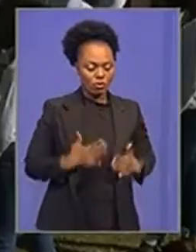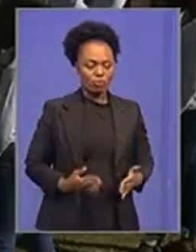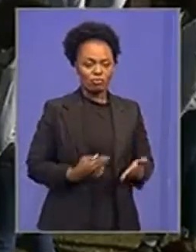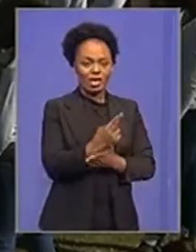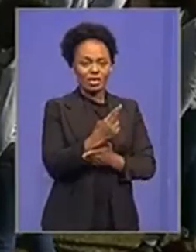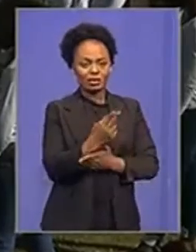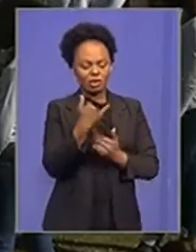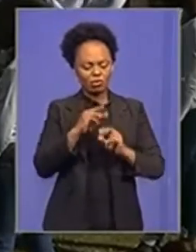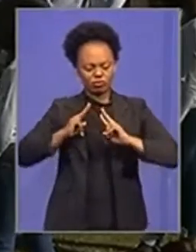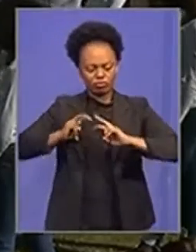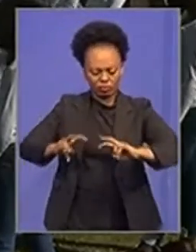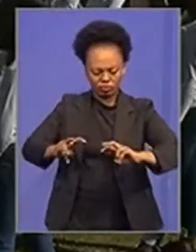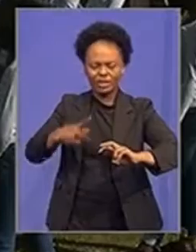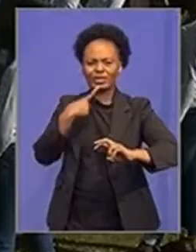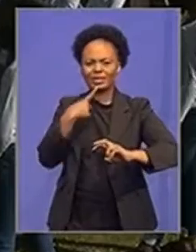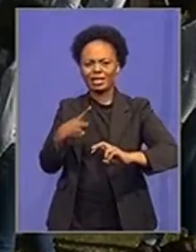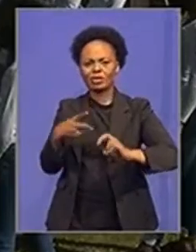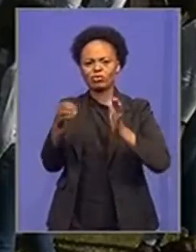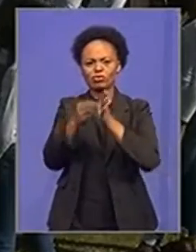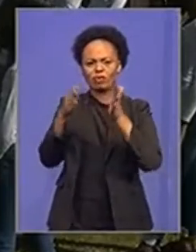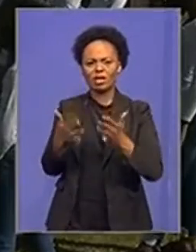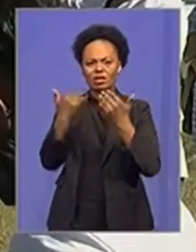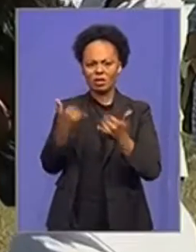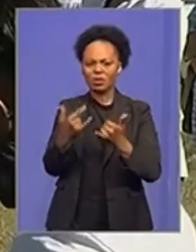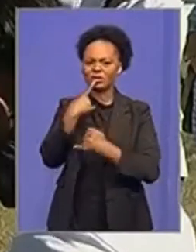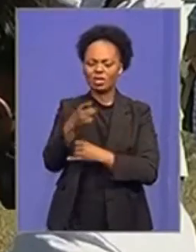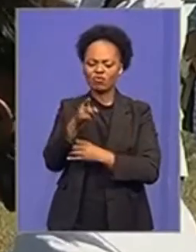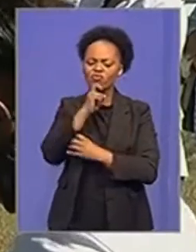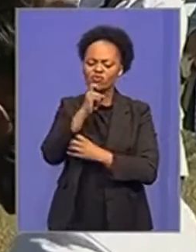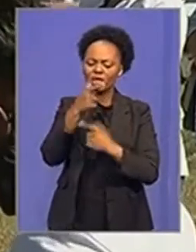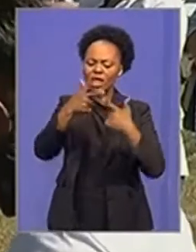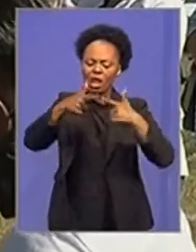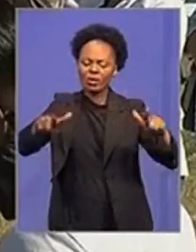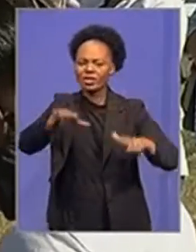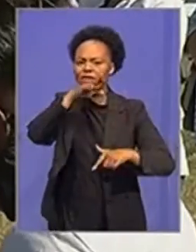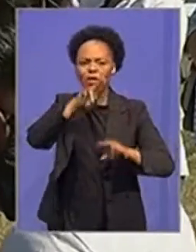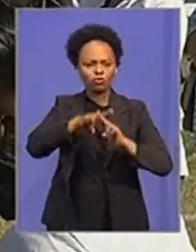menyenyetsi e kumang hore baithuti ba thibetswe ho sebedisa Afrikaans campuseng.